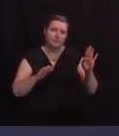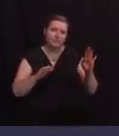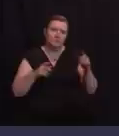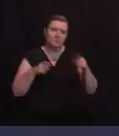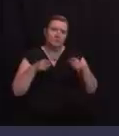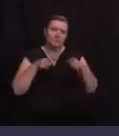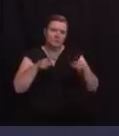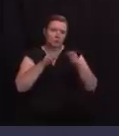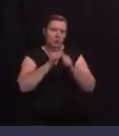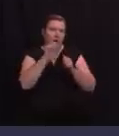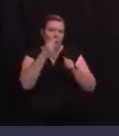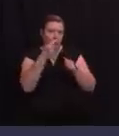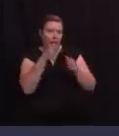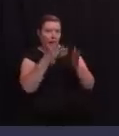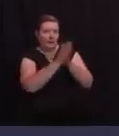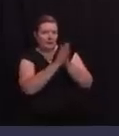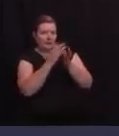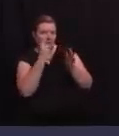for.